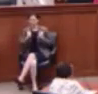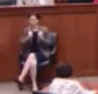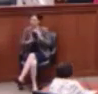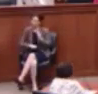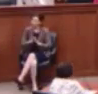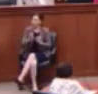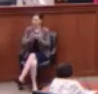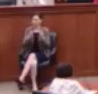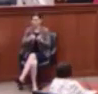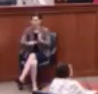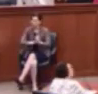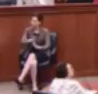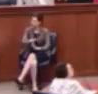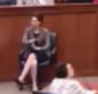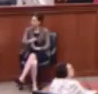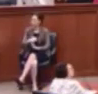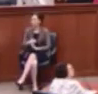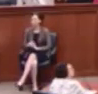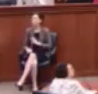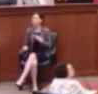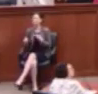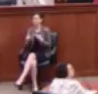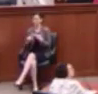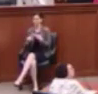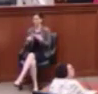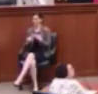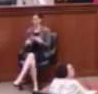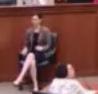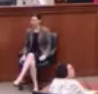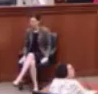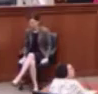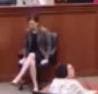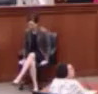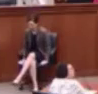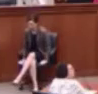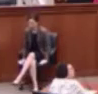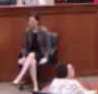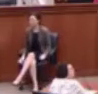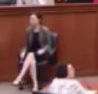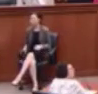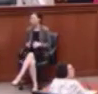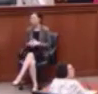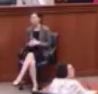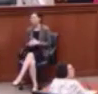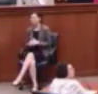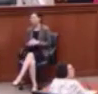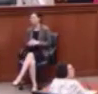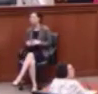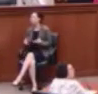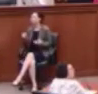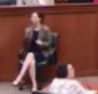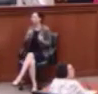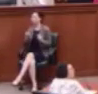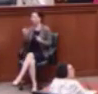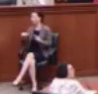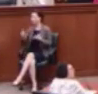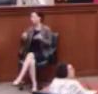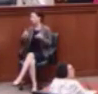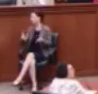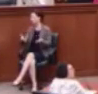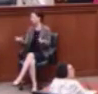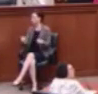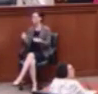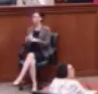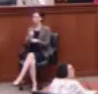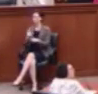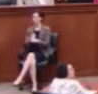family. Second of all, it also helps as we explore the other recommendation there, that is greater professional development. We applaud that,